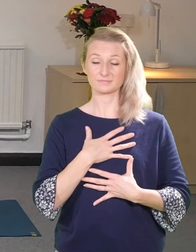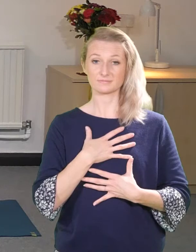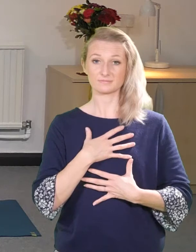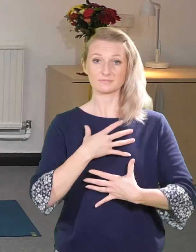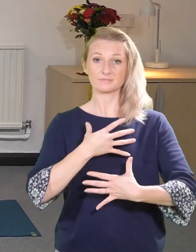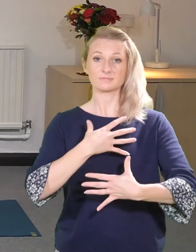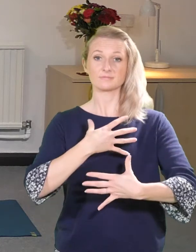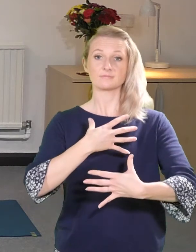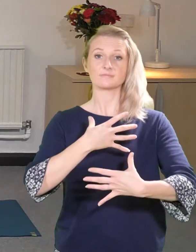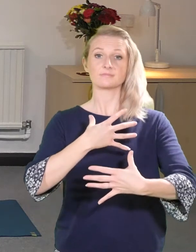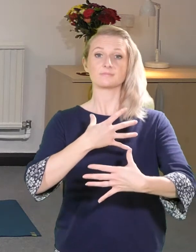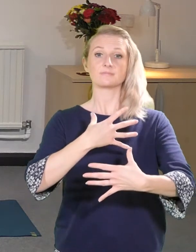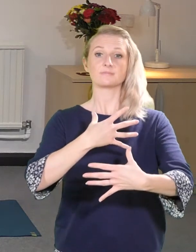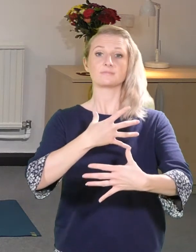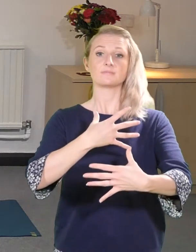Inhale.